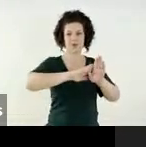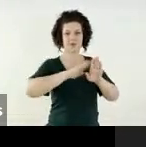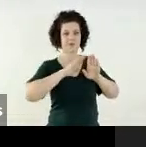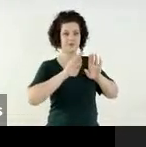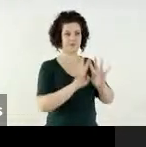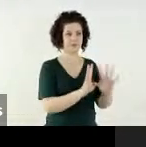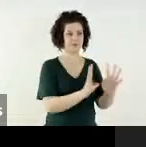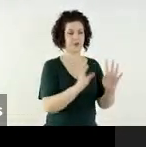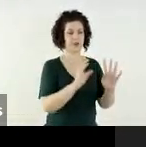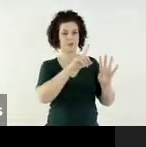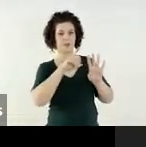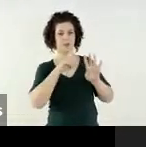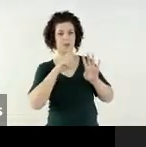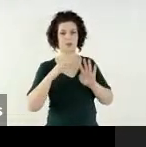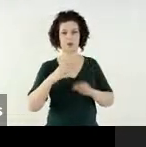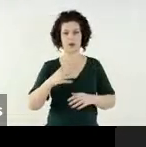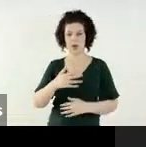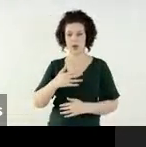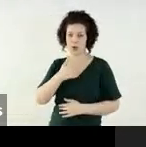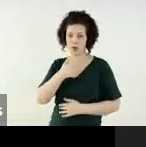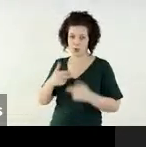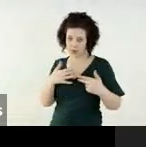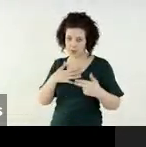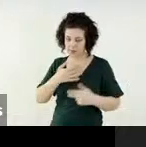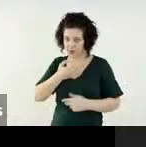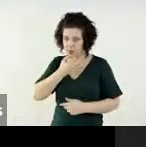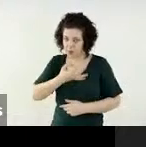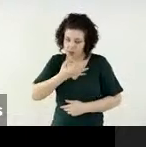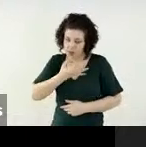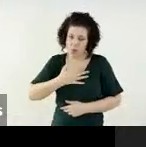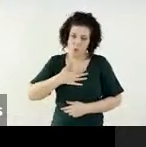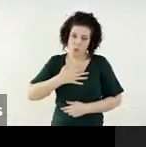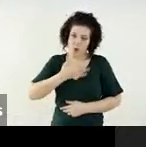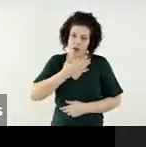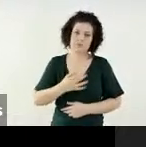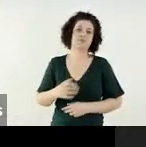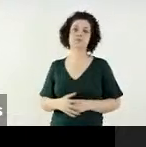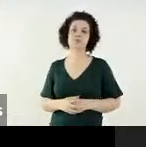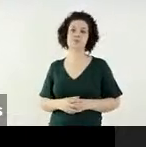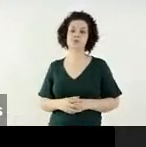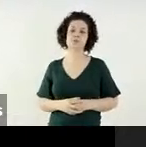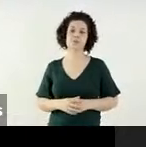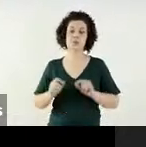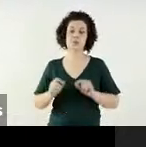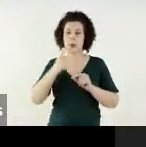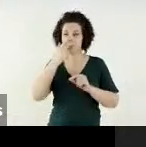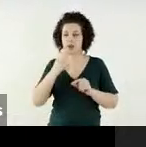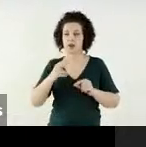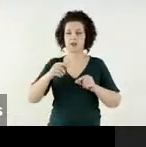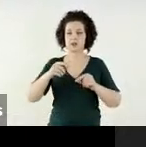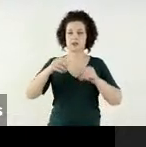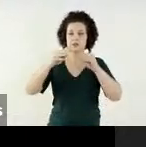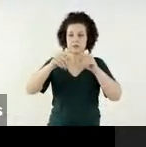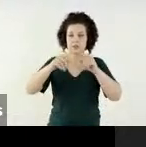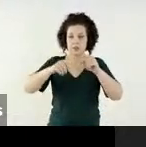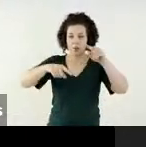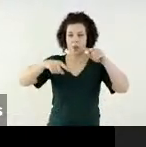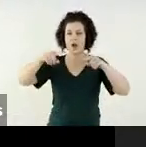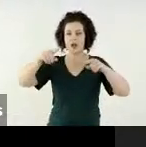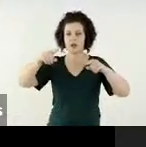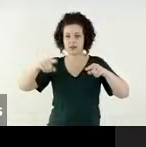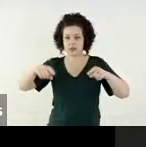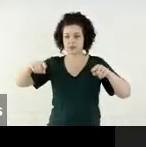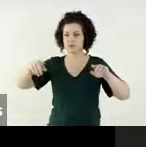too, that I think it's a little bit more nuanced than a kind of a simple subversion of the male gaze, not that that's ever simple.